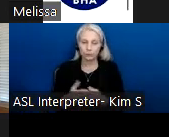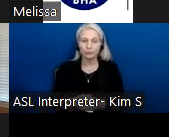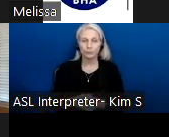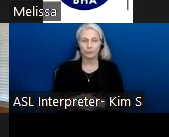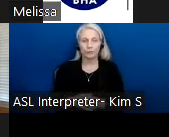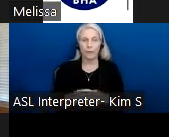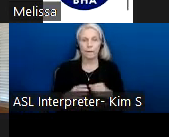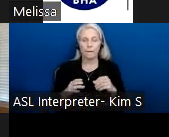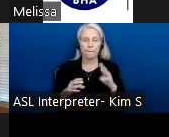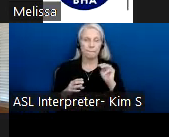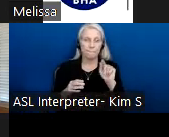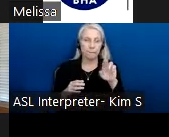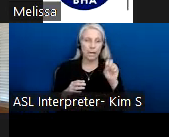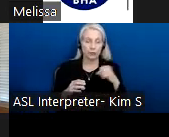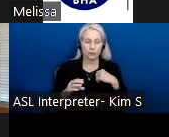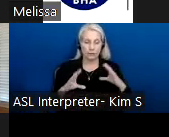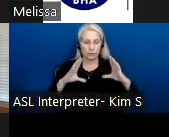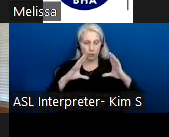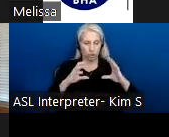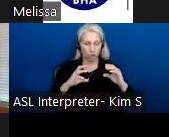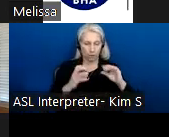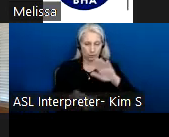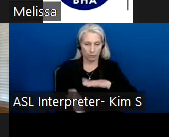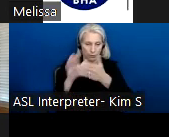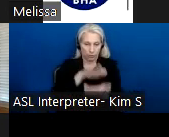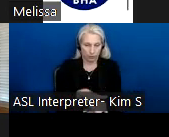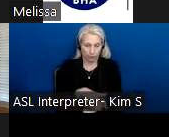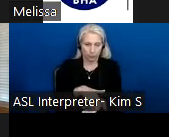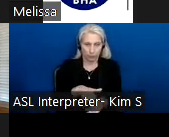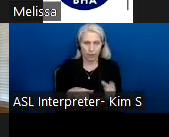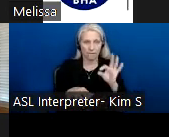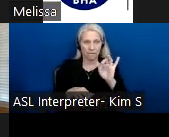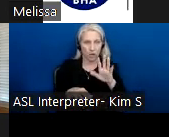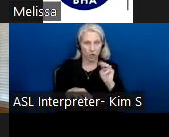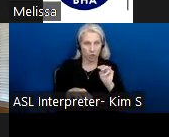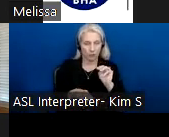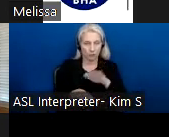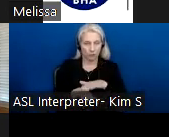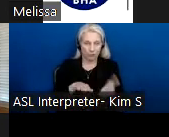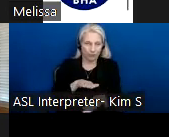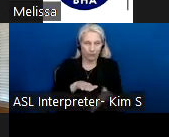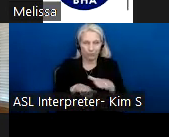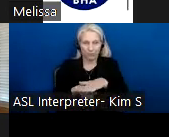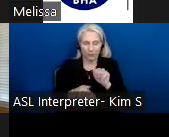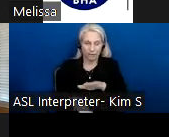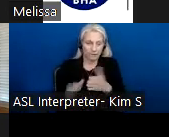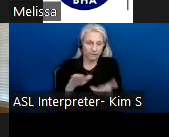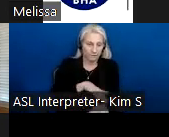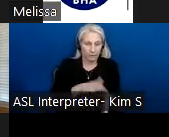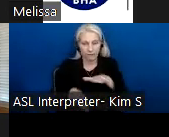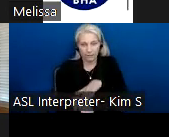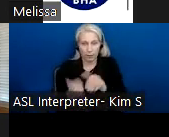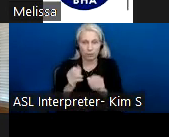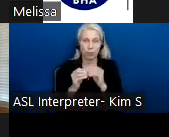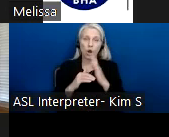have a soft side and a firm side, and they're bed bug resistant as well. And so they can flip it to where they're more